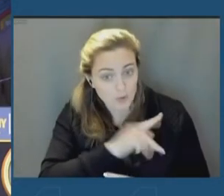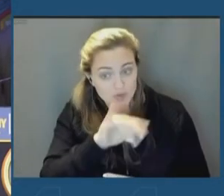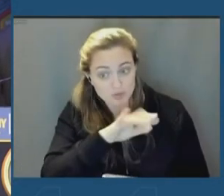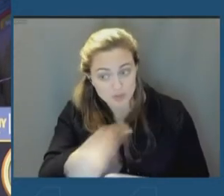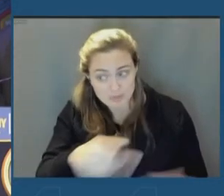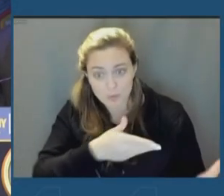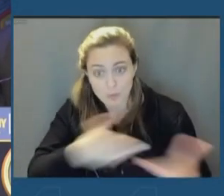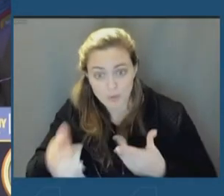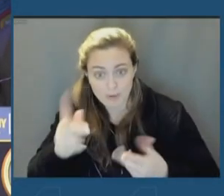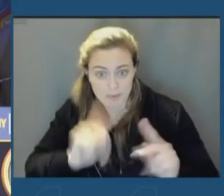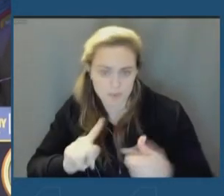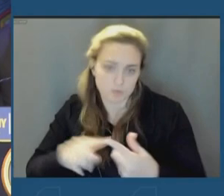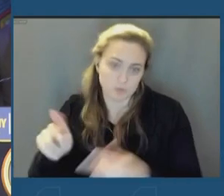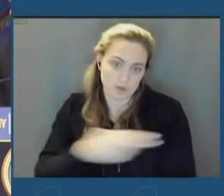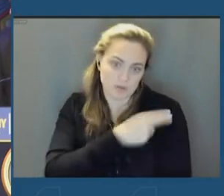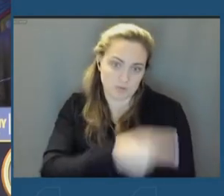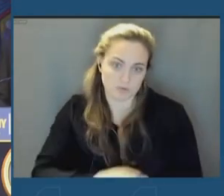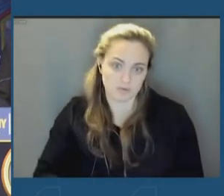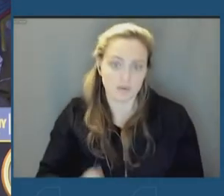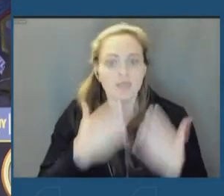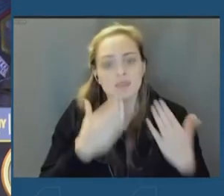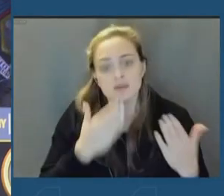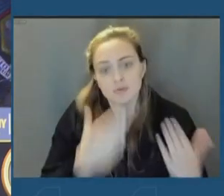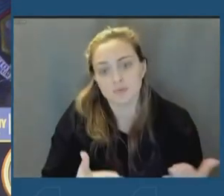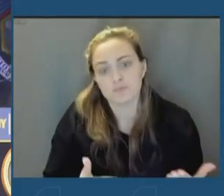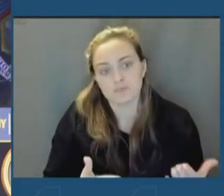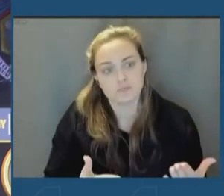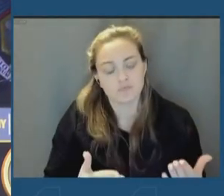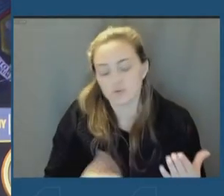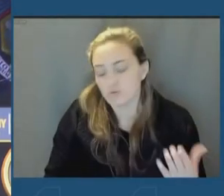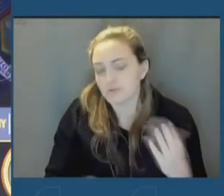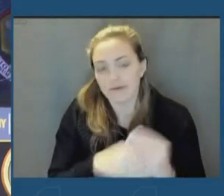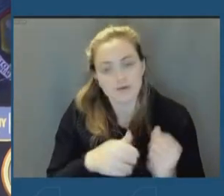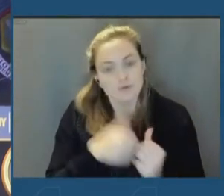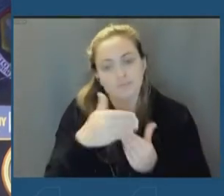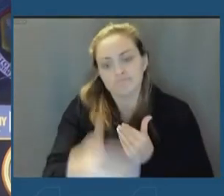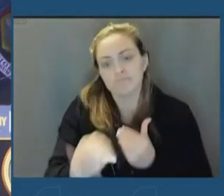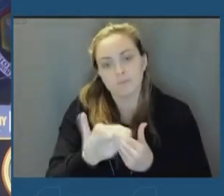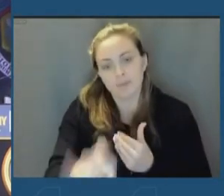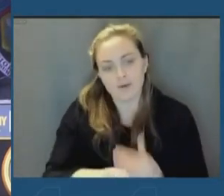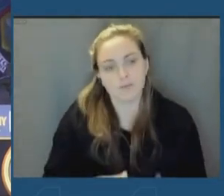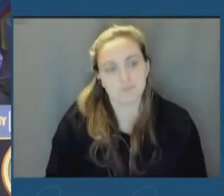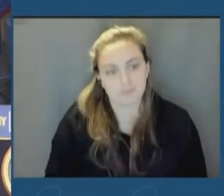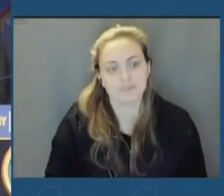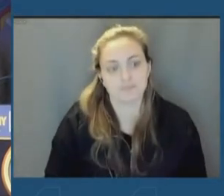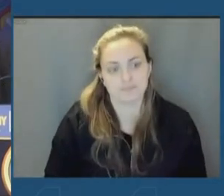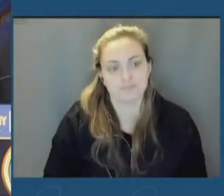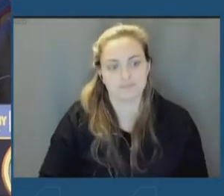to the hospital. Thank you, Felicia, for going the extra mile.